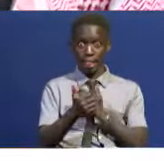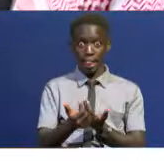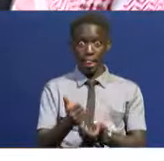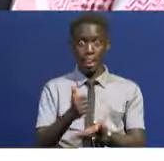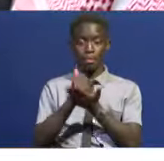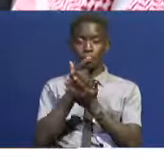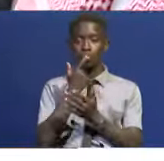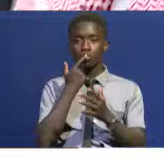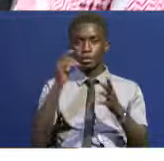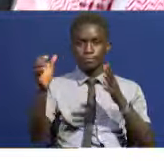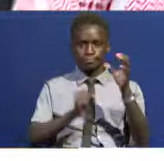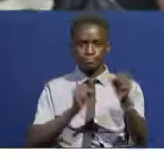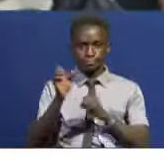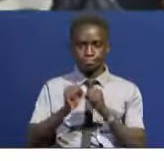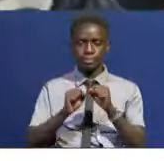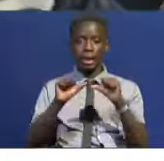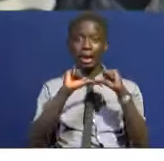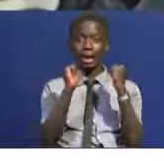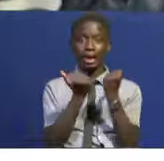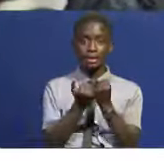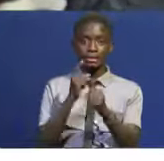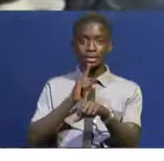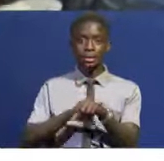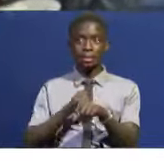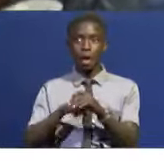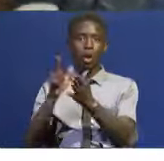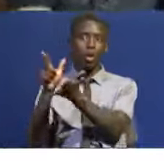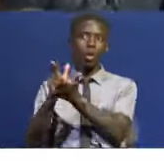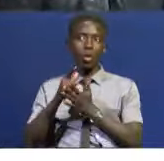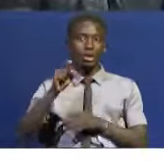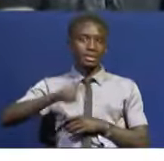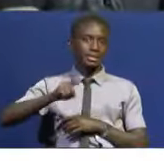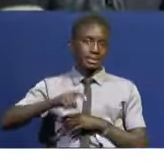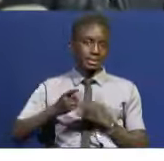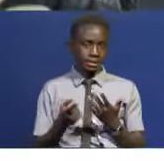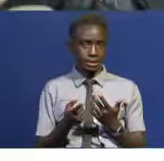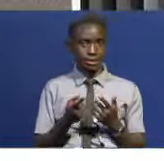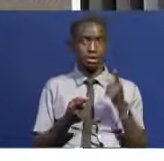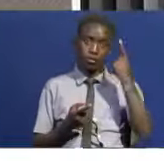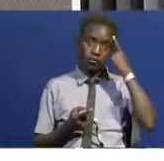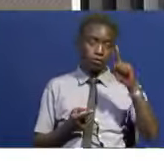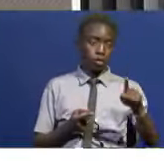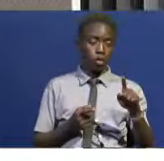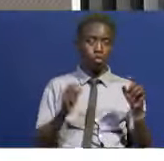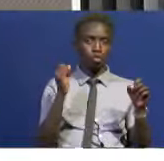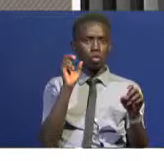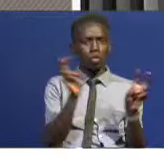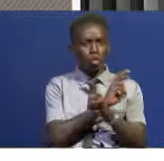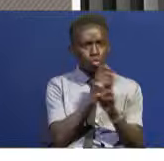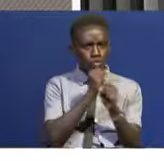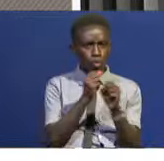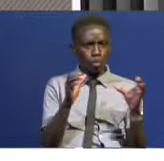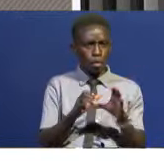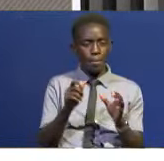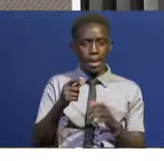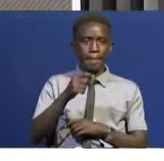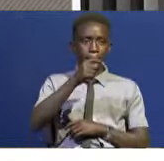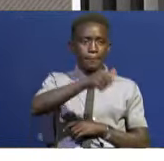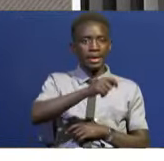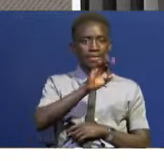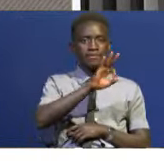through provision of credit facilities for job seekers to pay recruitment fees upfront. The main aim is to